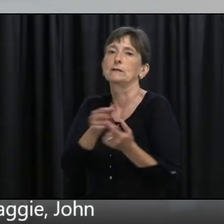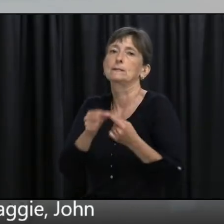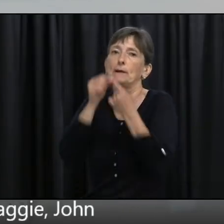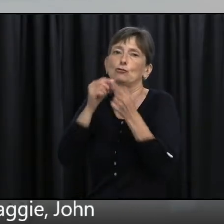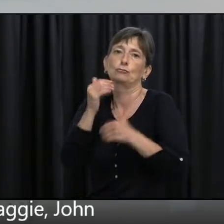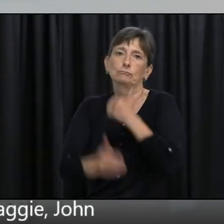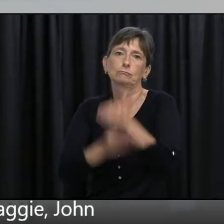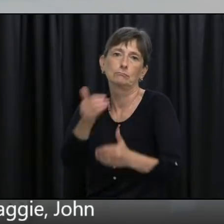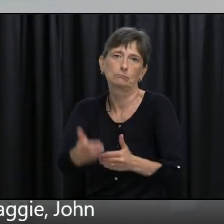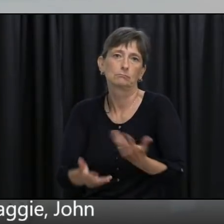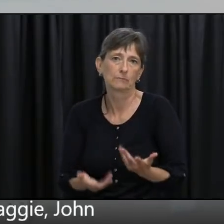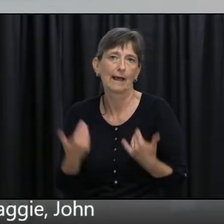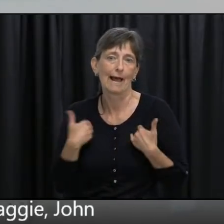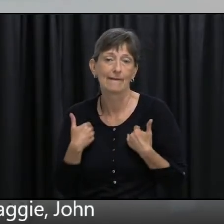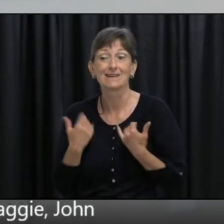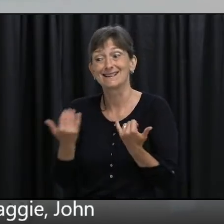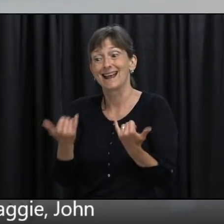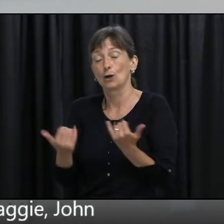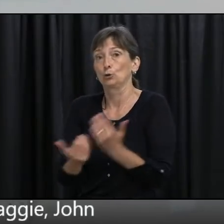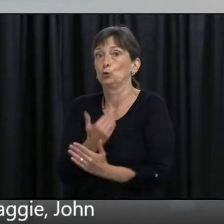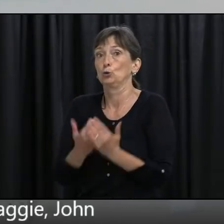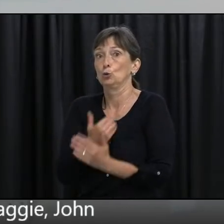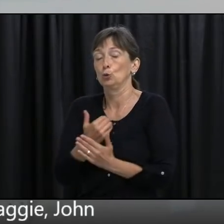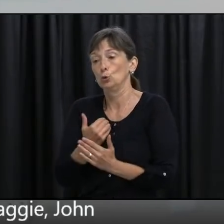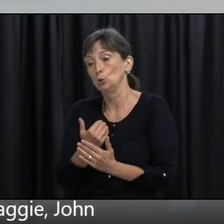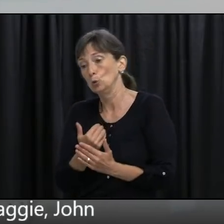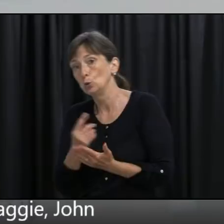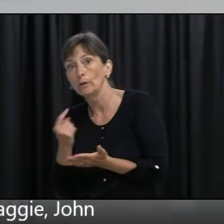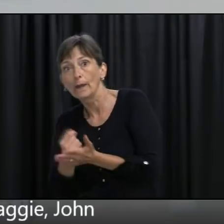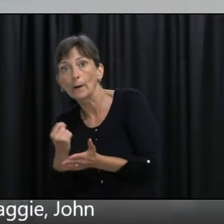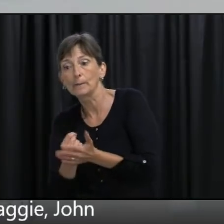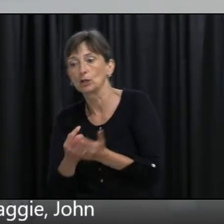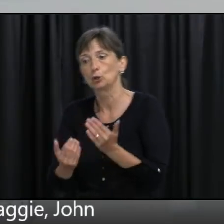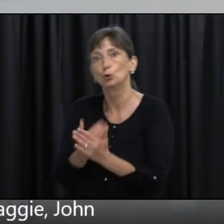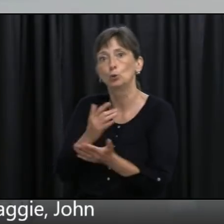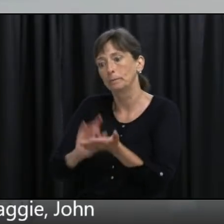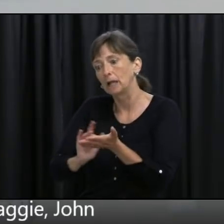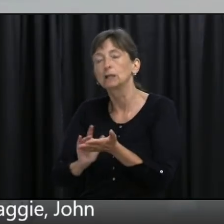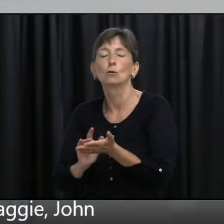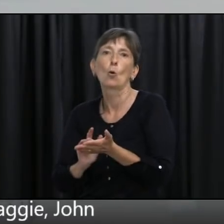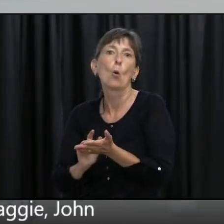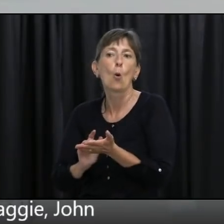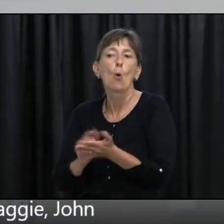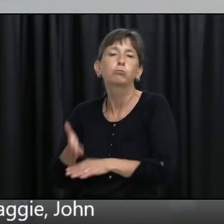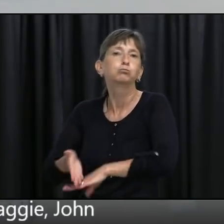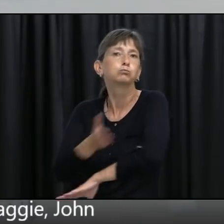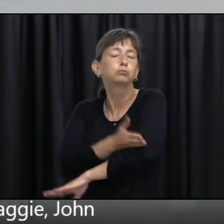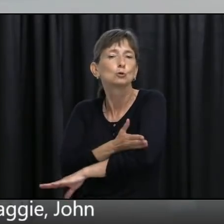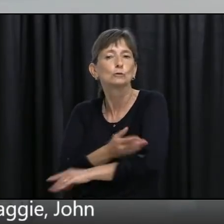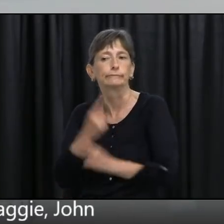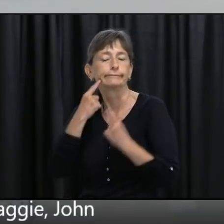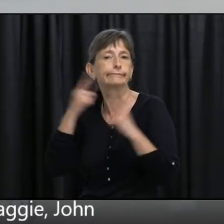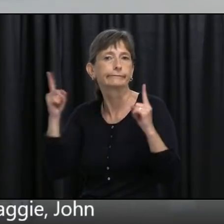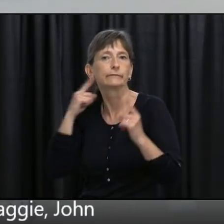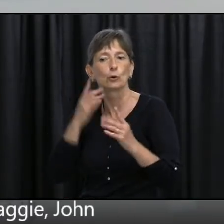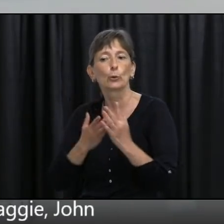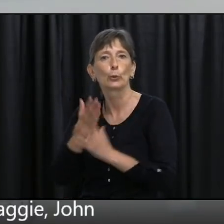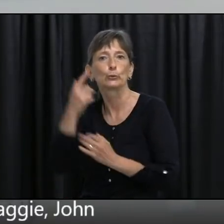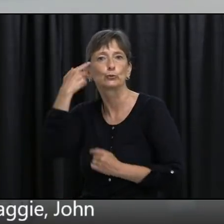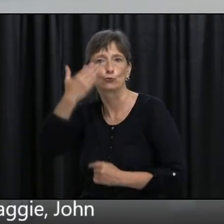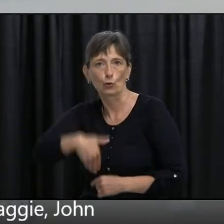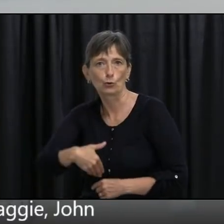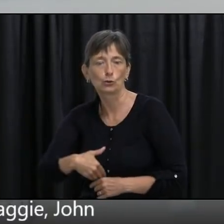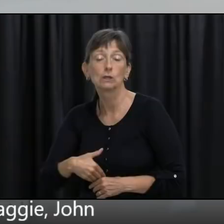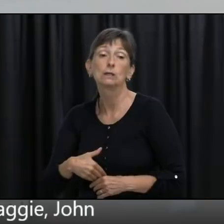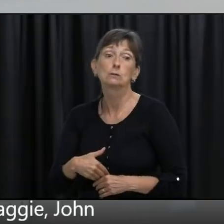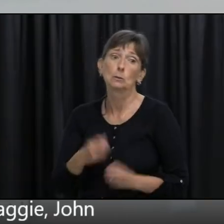new clot-busting treatments for strokes are starting to make a difference. So again, it's an important issue for a lot of people